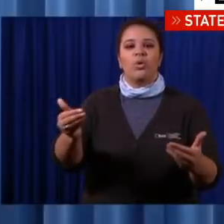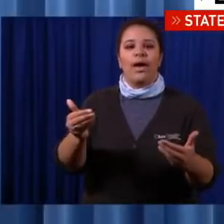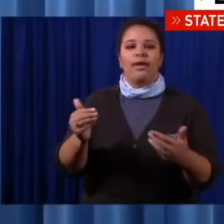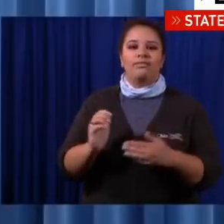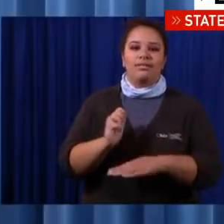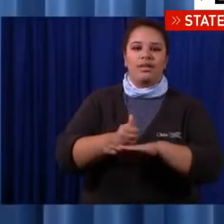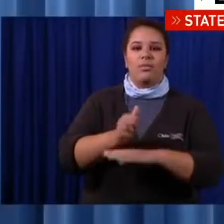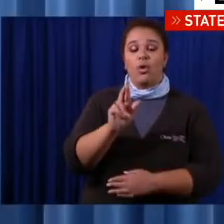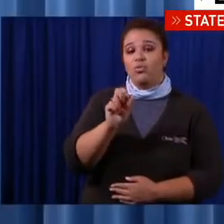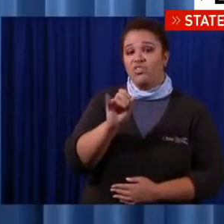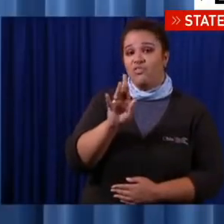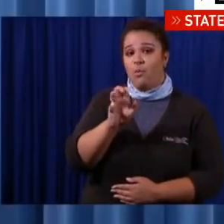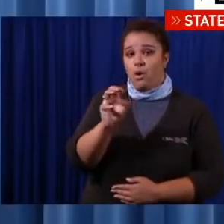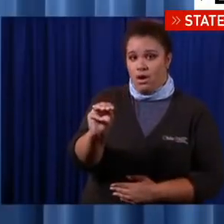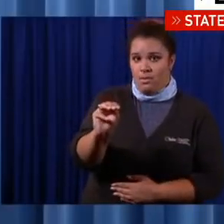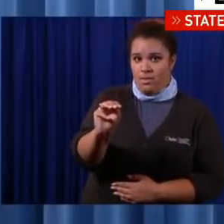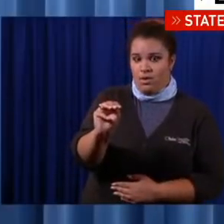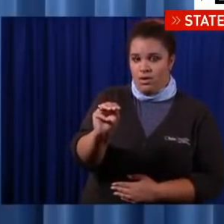solvent?